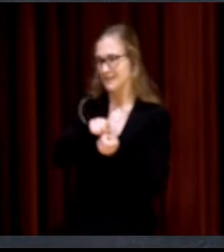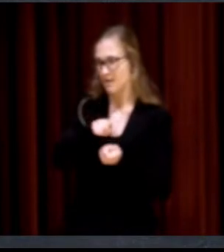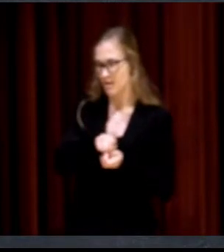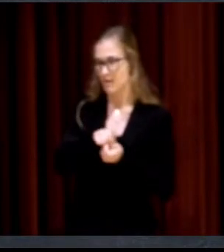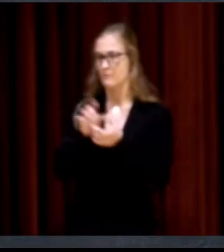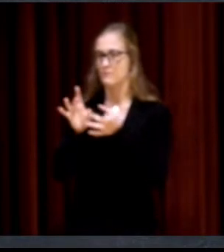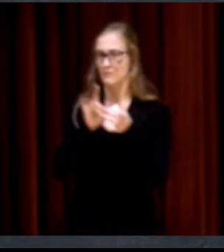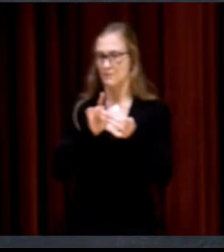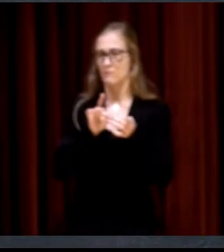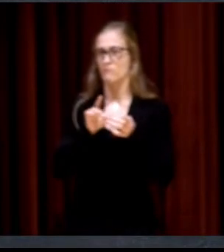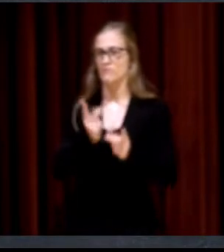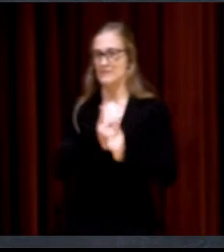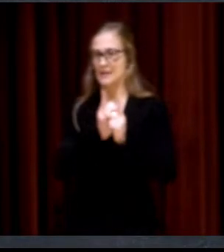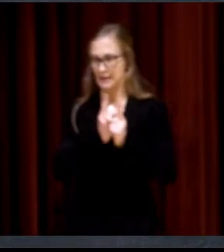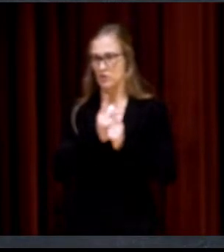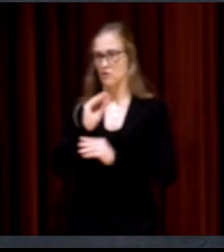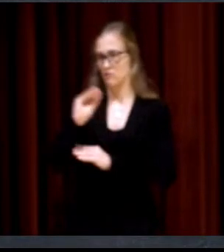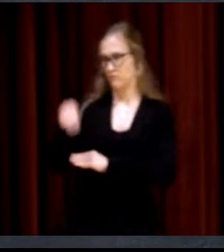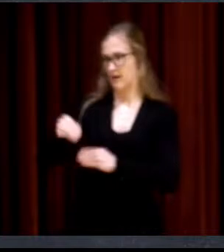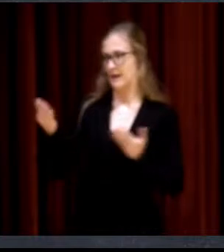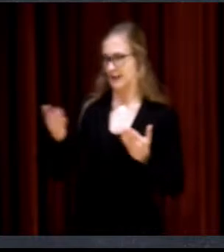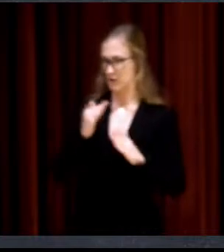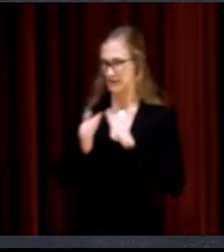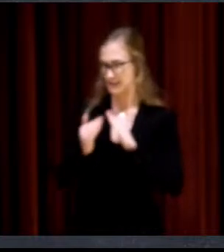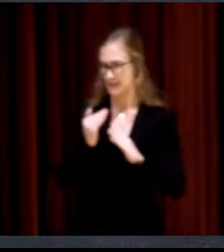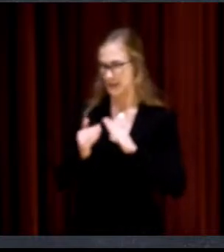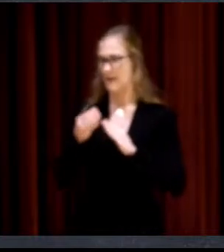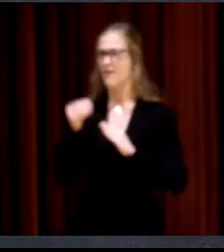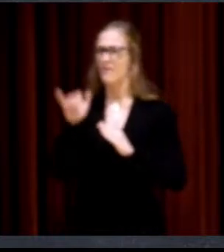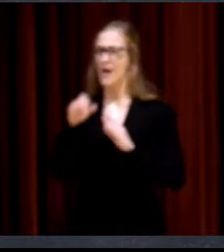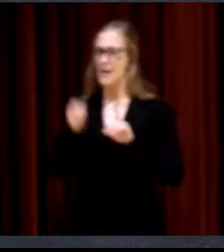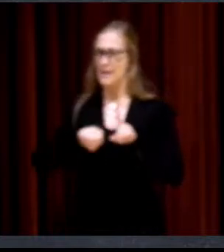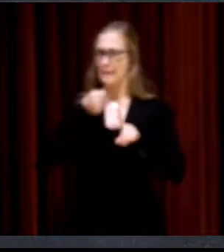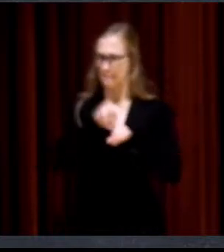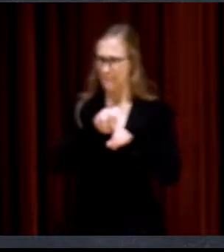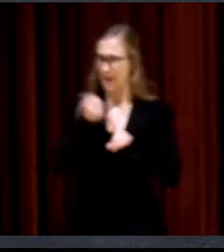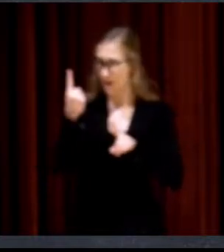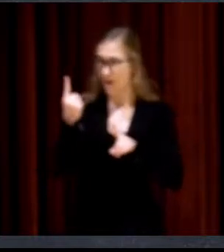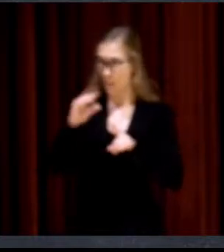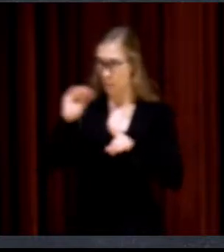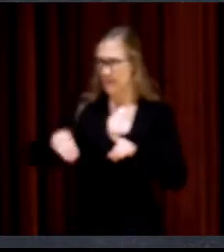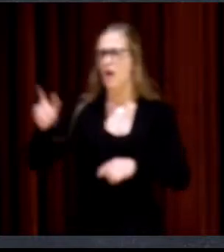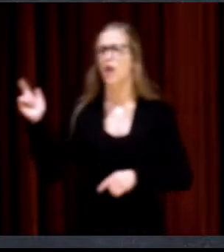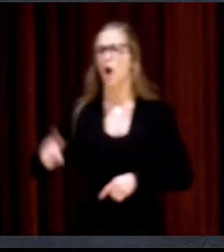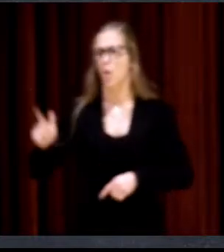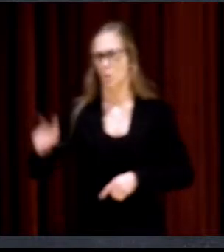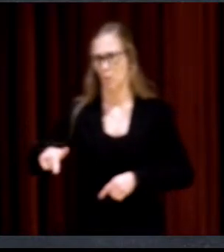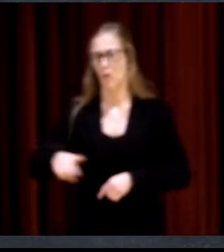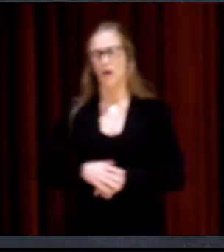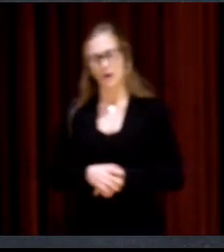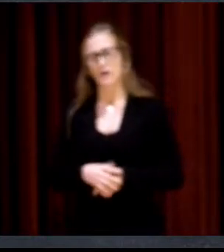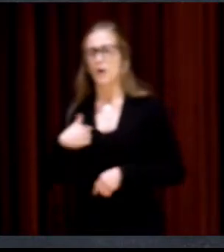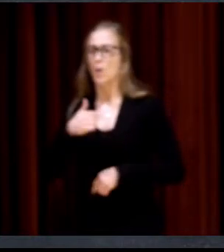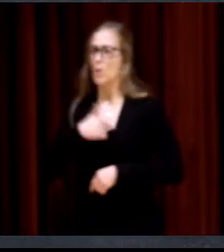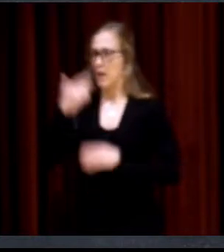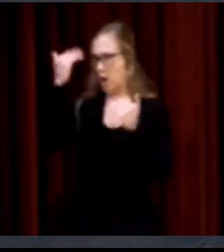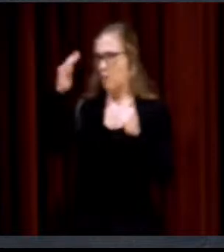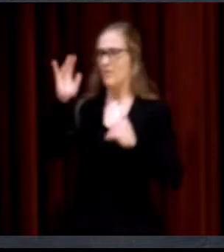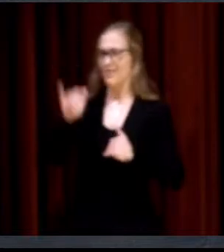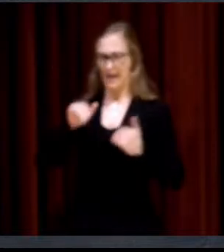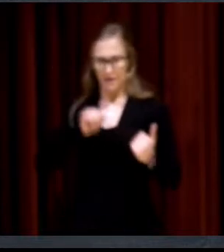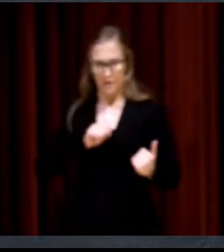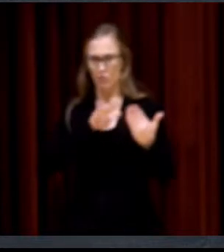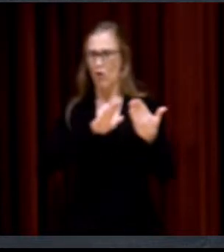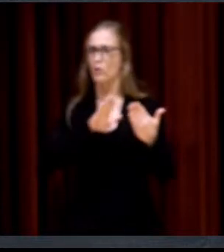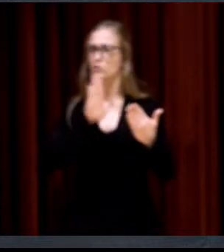the retention rates for schools in the city and the impact that low retention rate has, and we're hoping that this framework will give us an